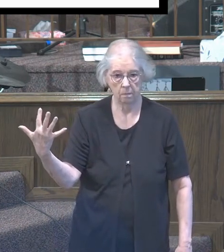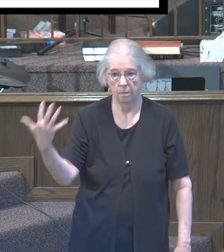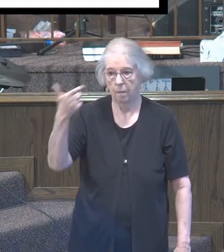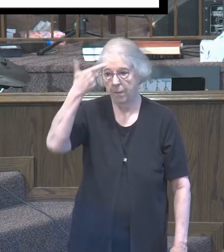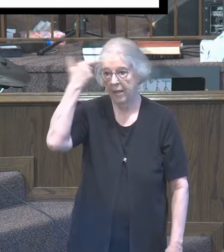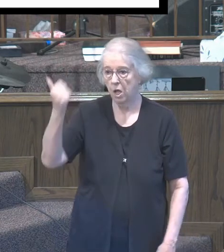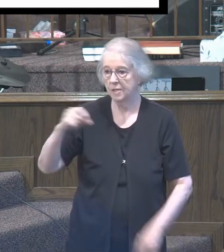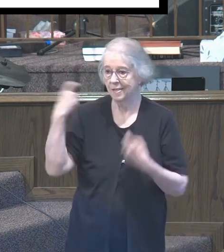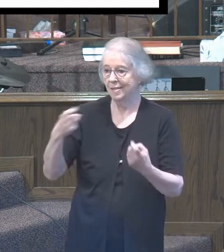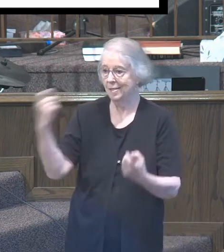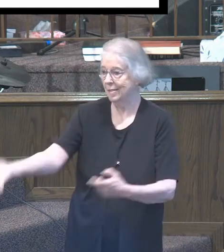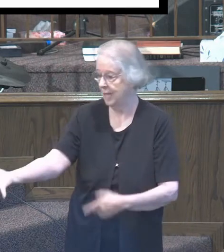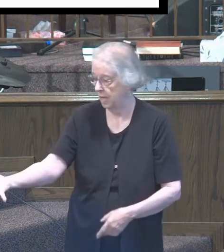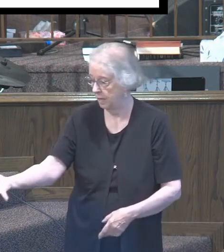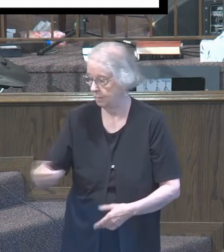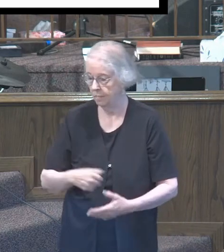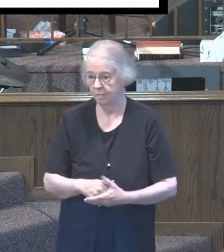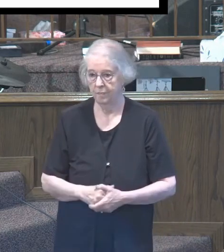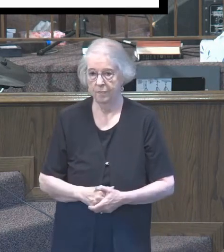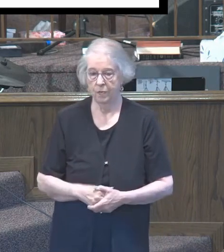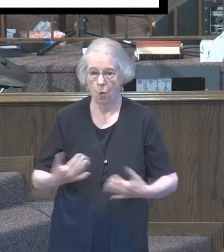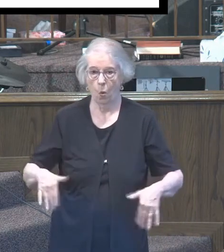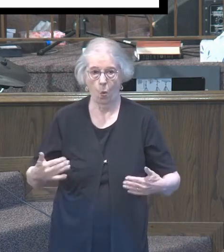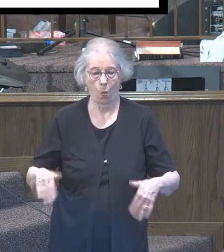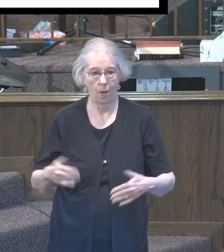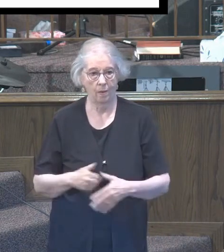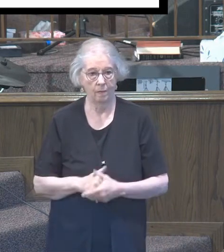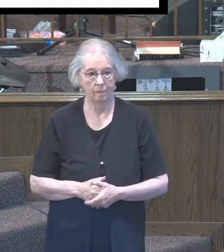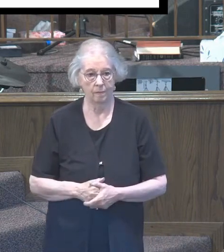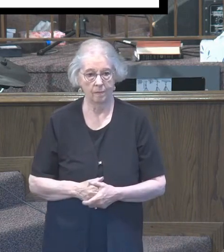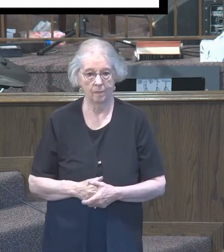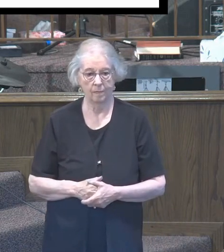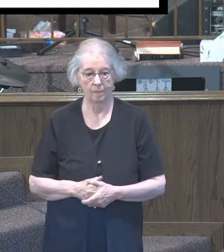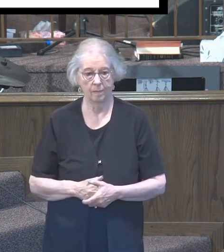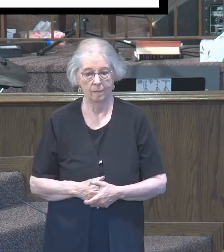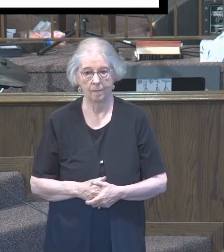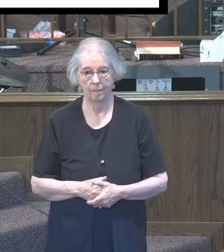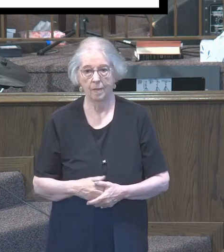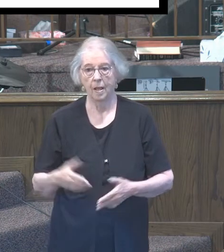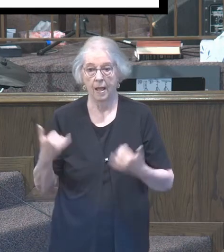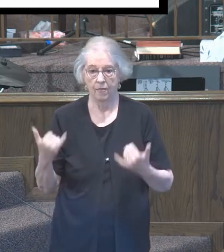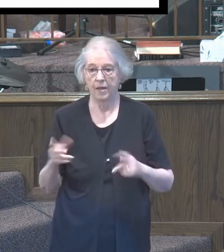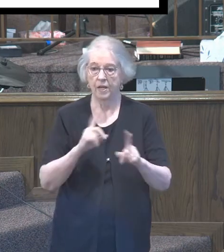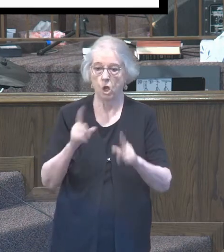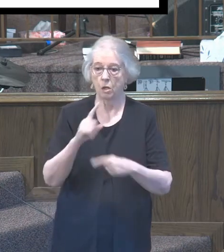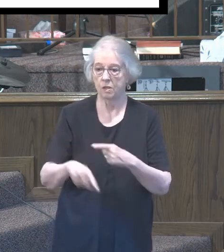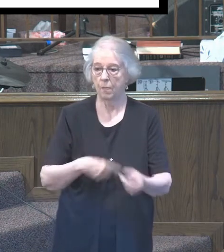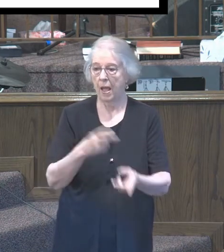Remember the scripture that said, whoever divorces his wife, let him do it legally, giving her divorce papers and her legal